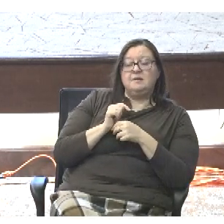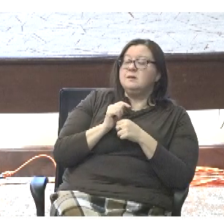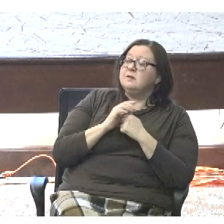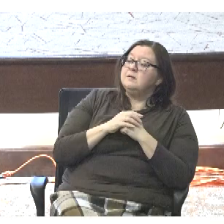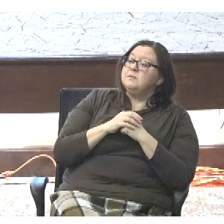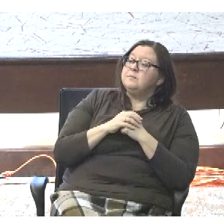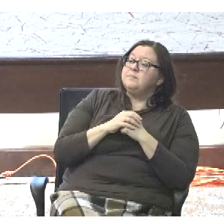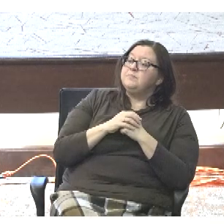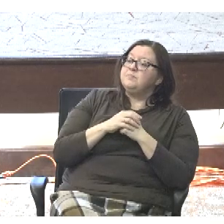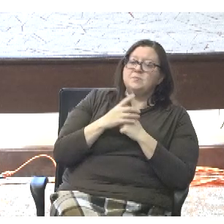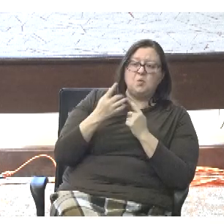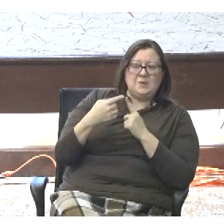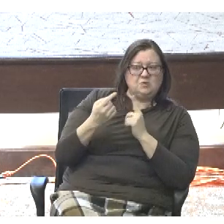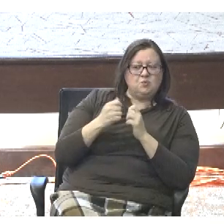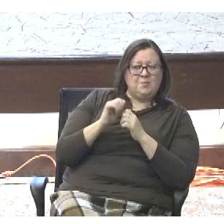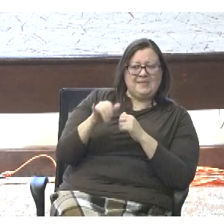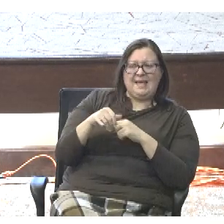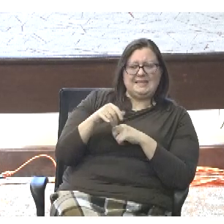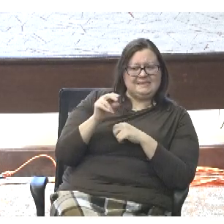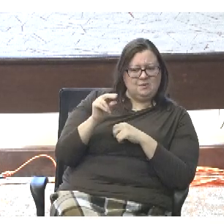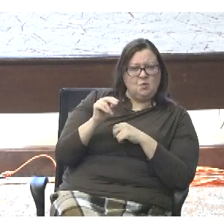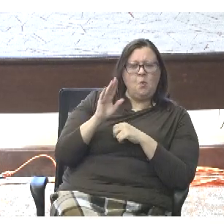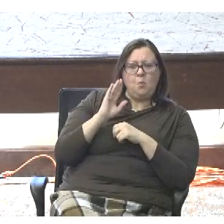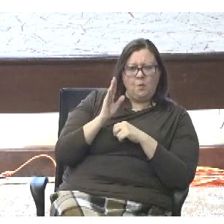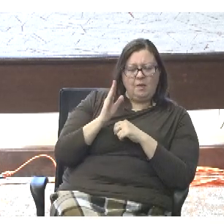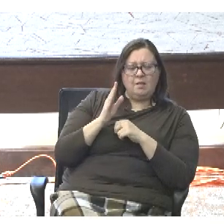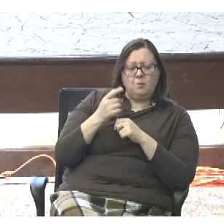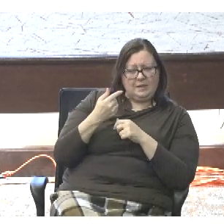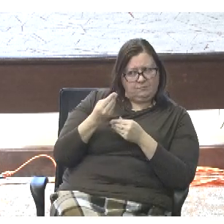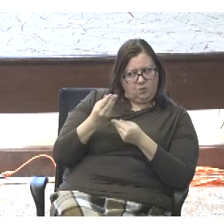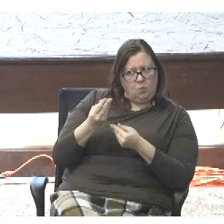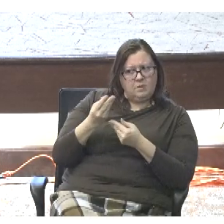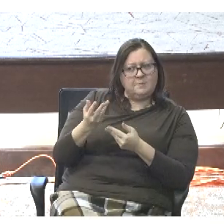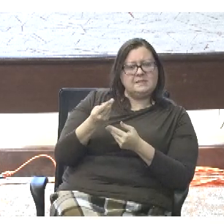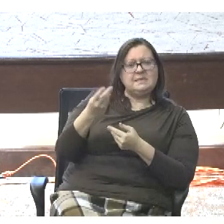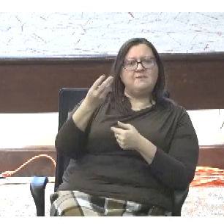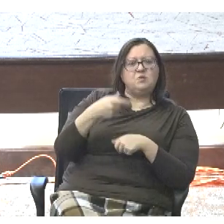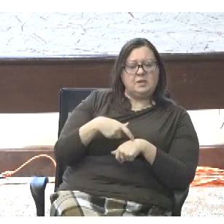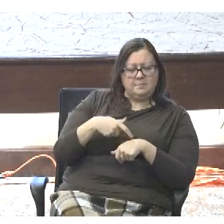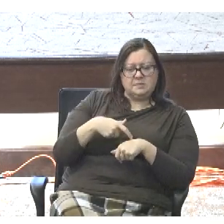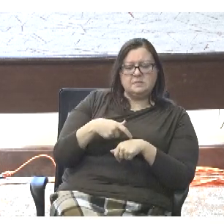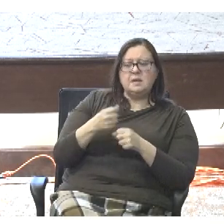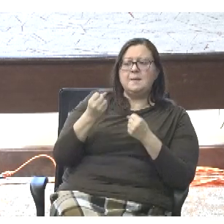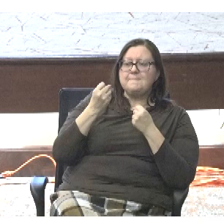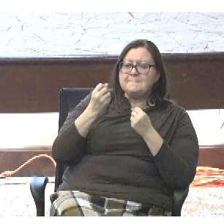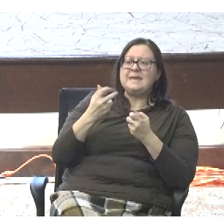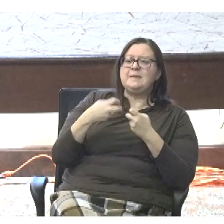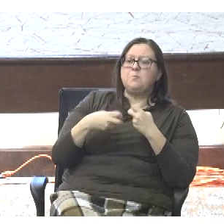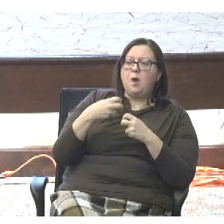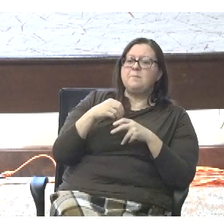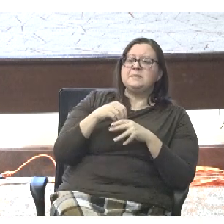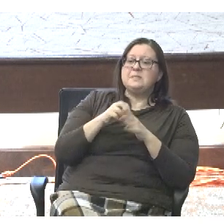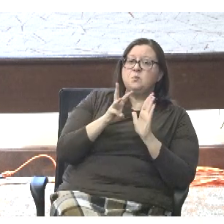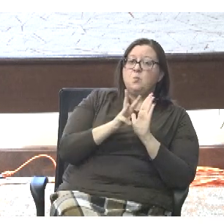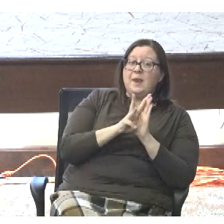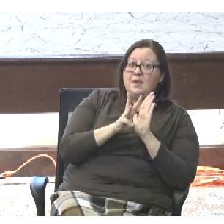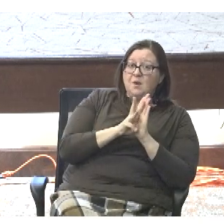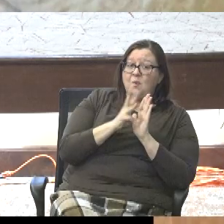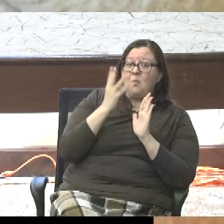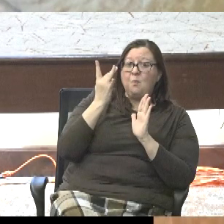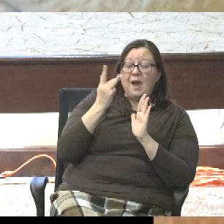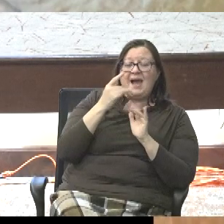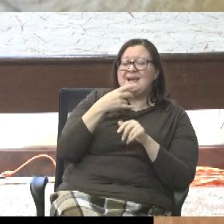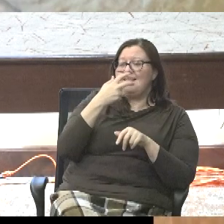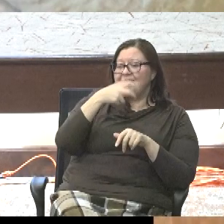We highly disagree with that, and we've expressed that to them. So many of the problems in the city of Waco are from